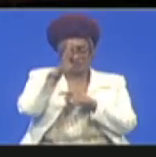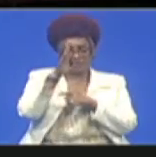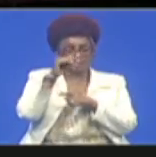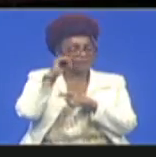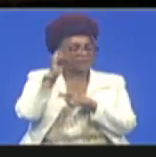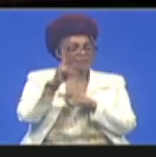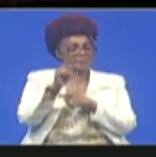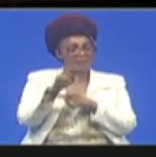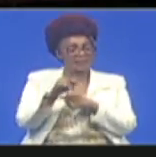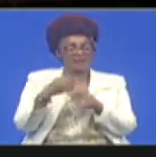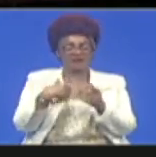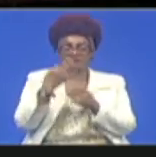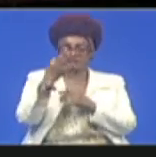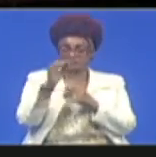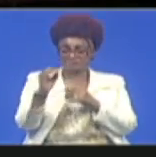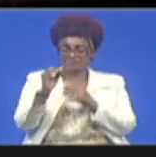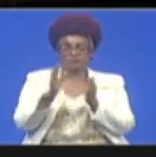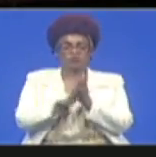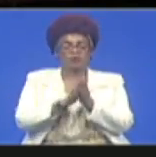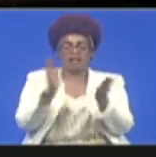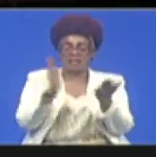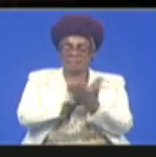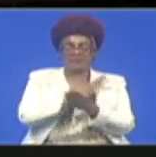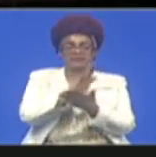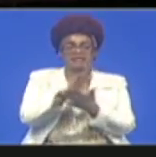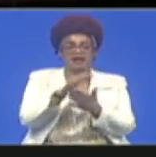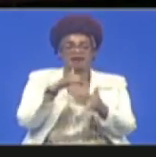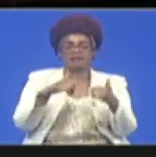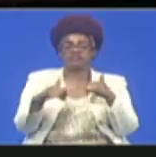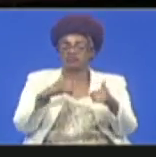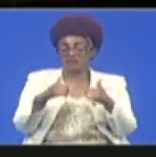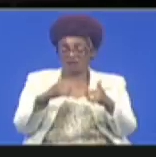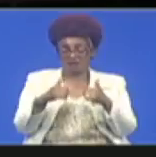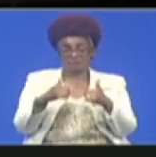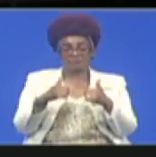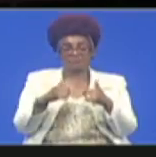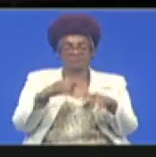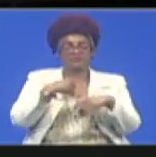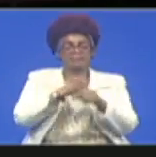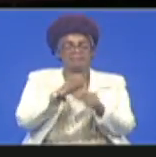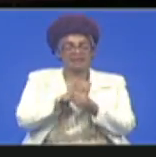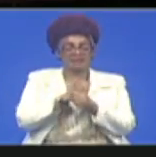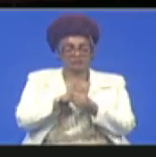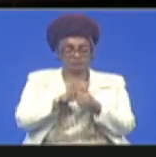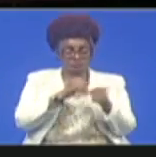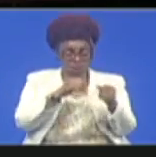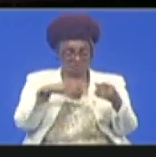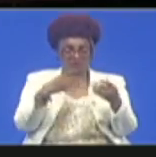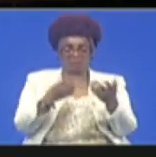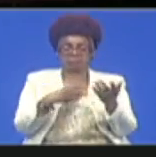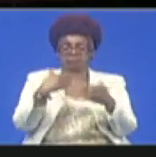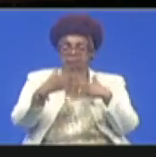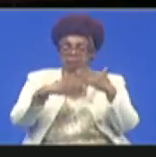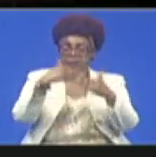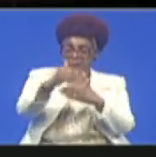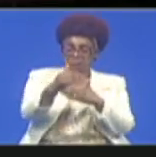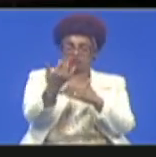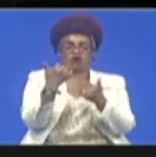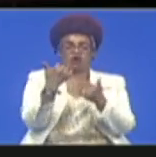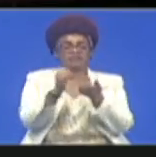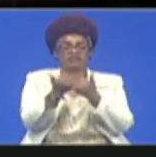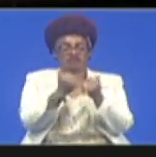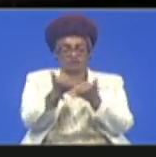need a 3-0 scoreline to eliminate their counterparts from Algeria and make it to the group stage of the competition for the first time in